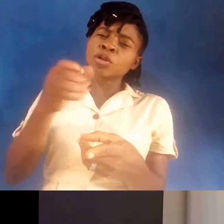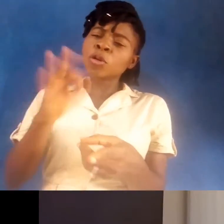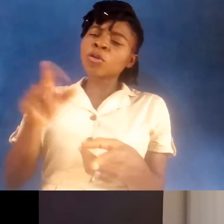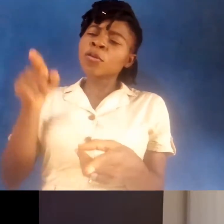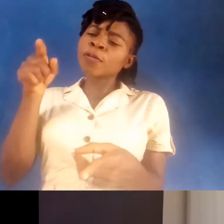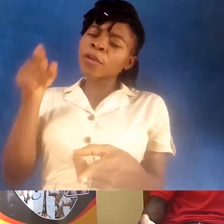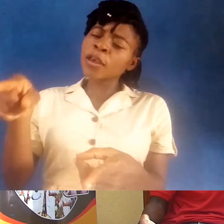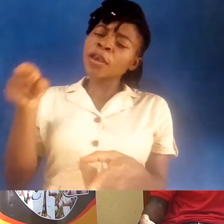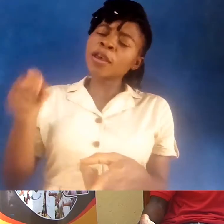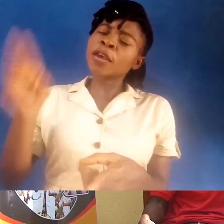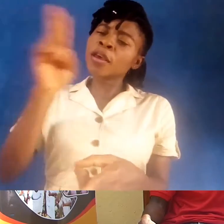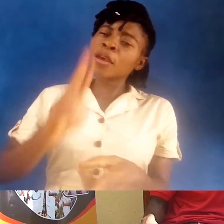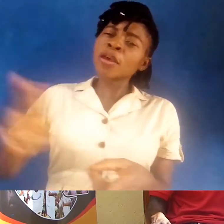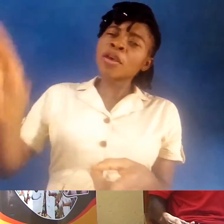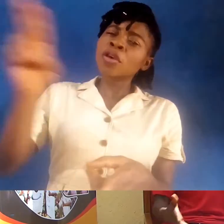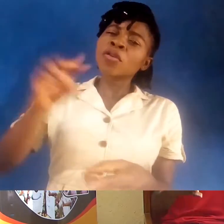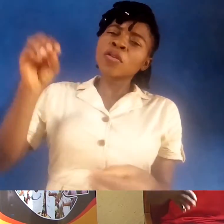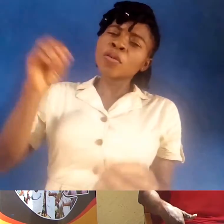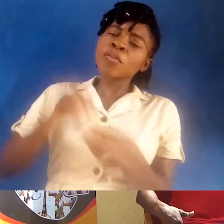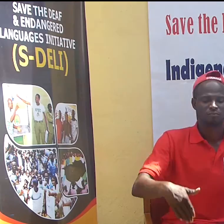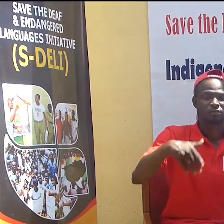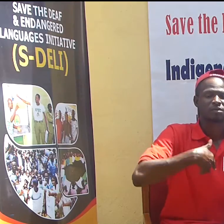signing space.